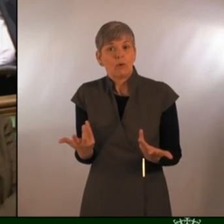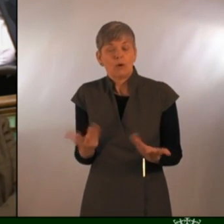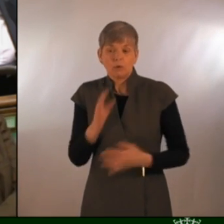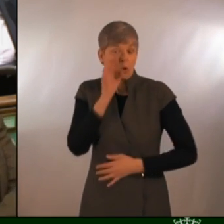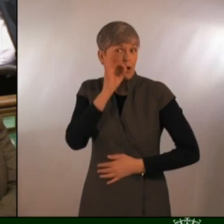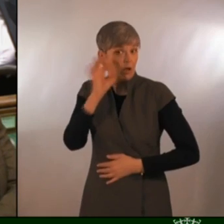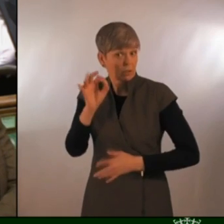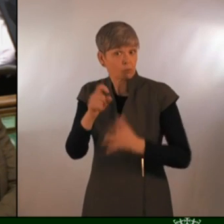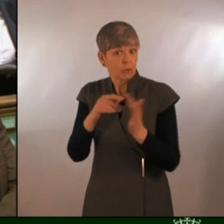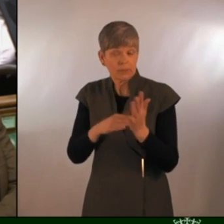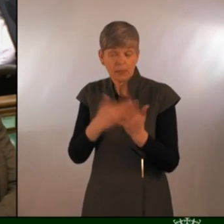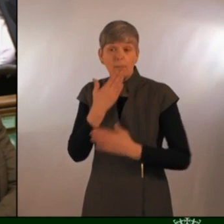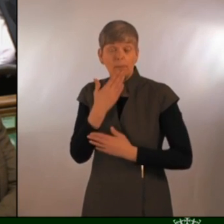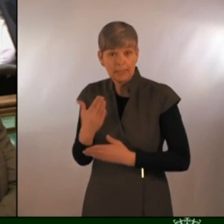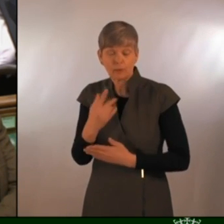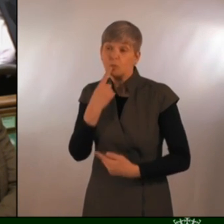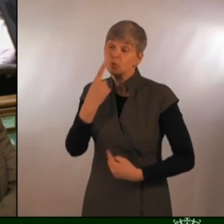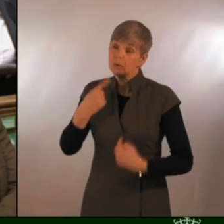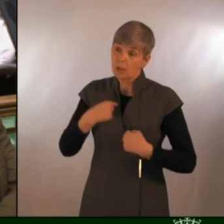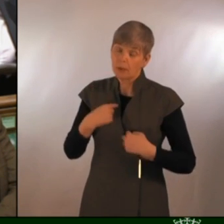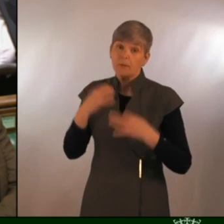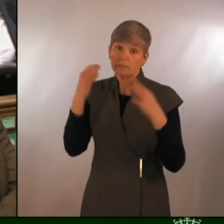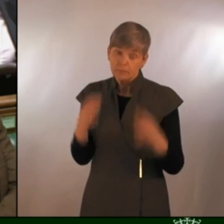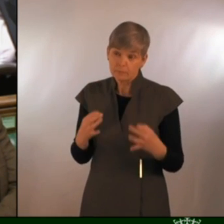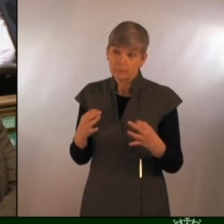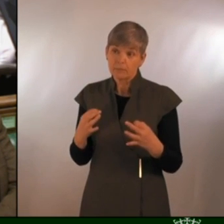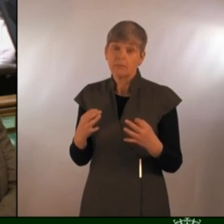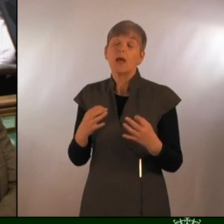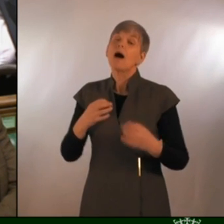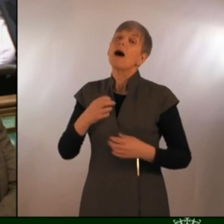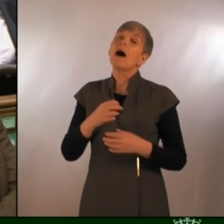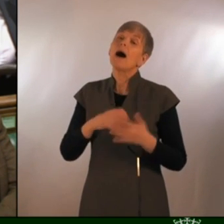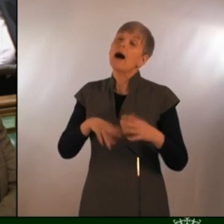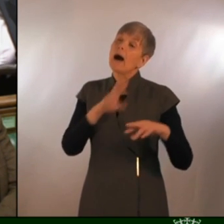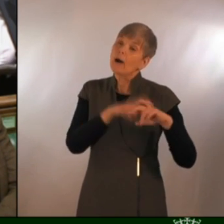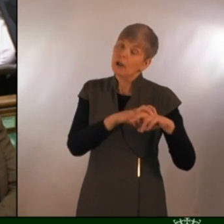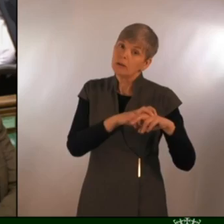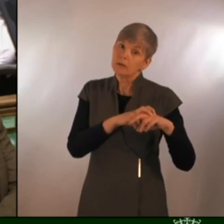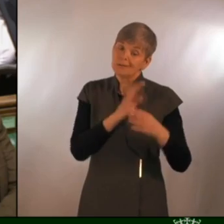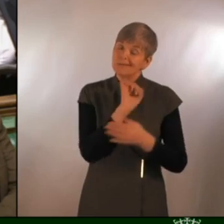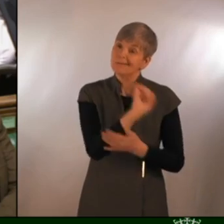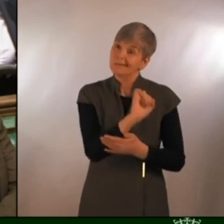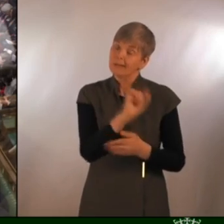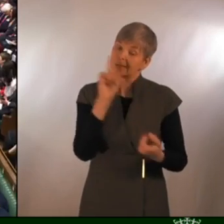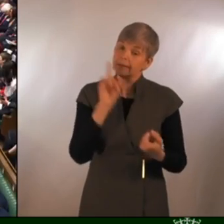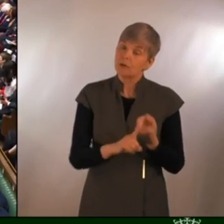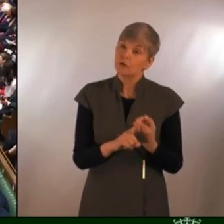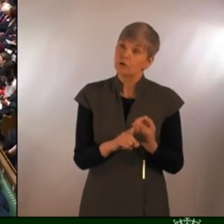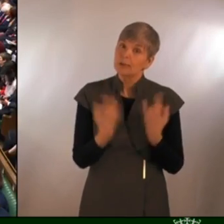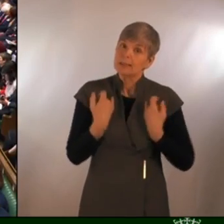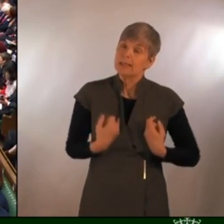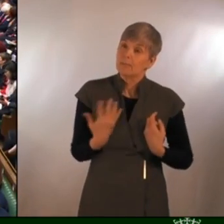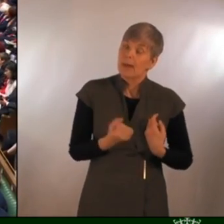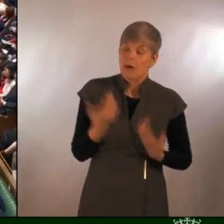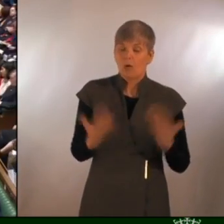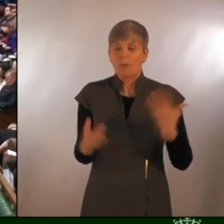Minister tell me what the statutory sick rate in Ireland is compared to his UK government?